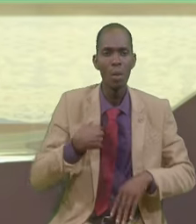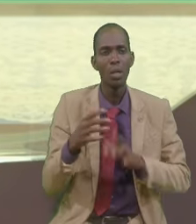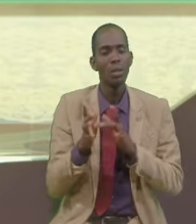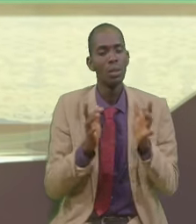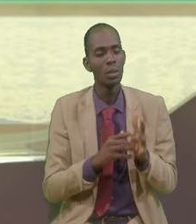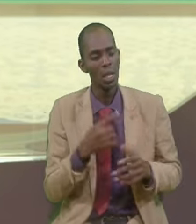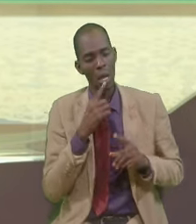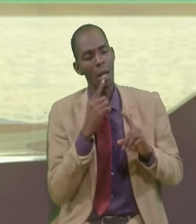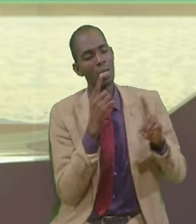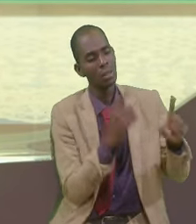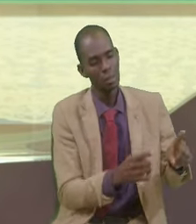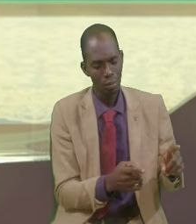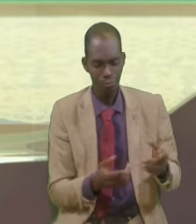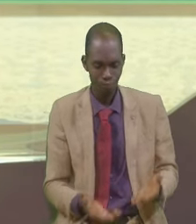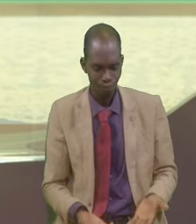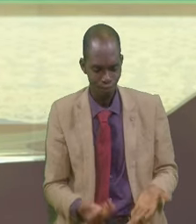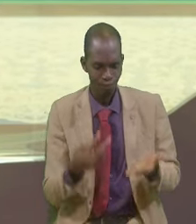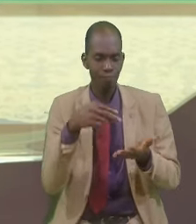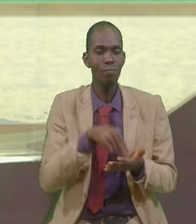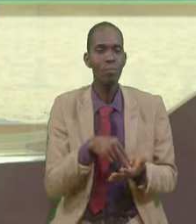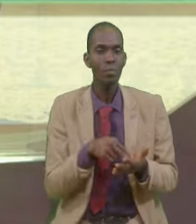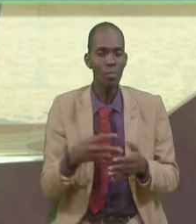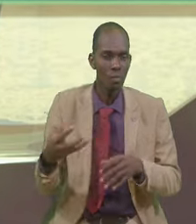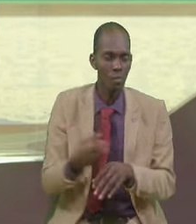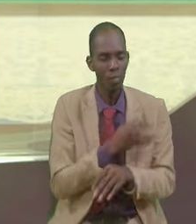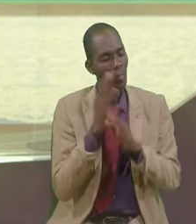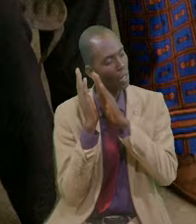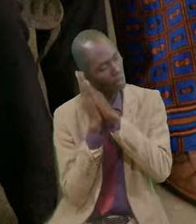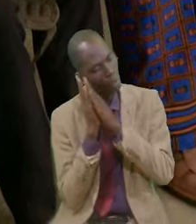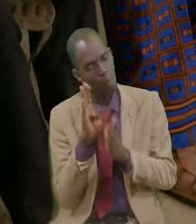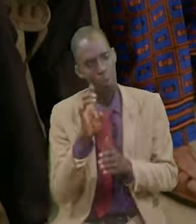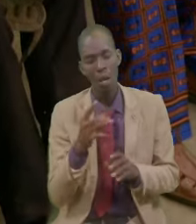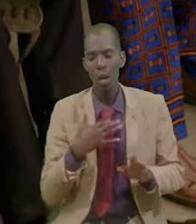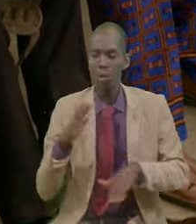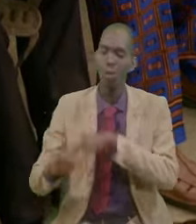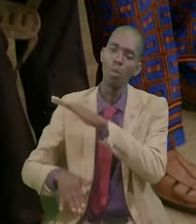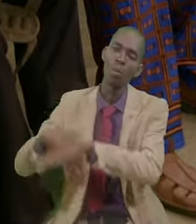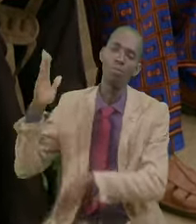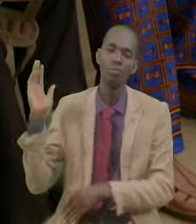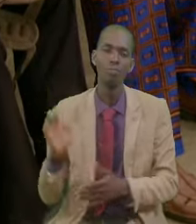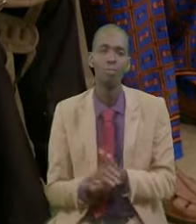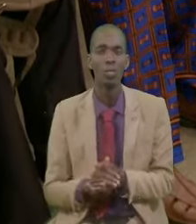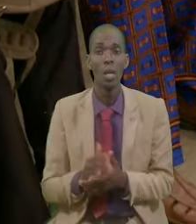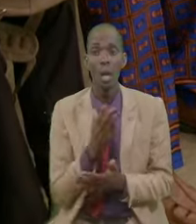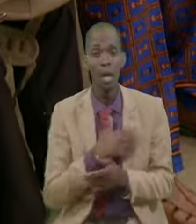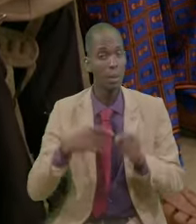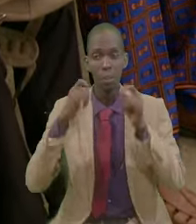him, rise, take up thy bed and walk. And